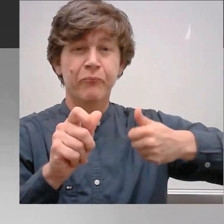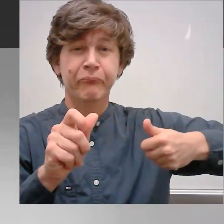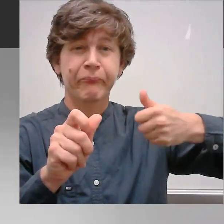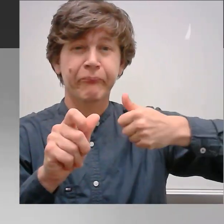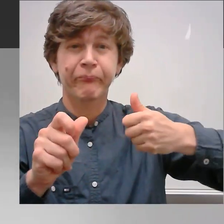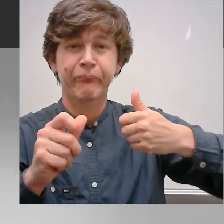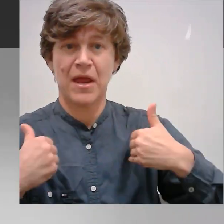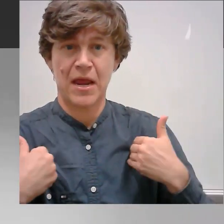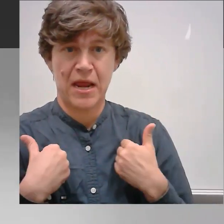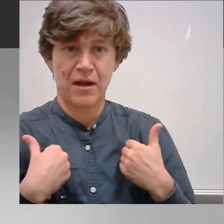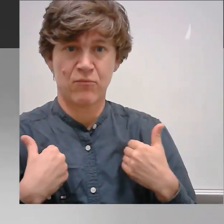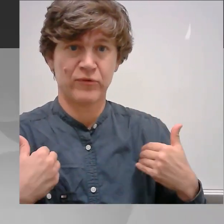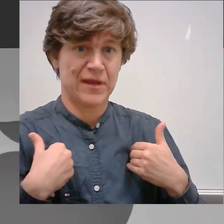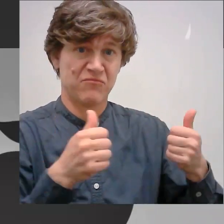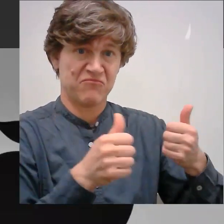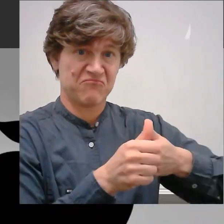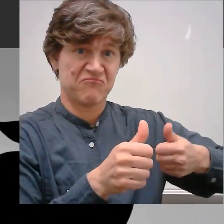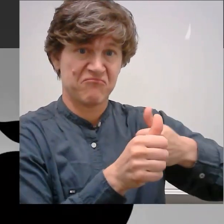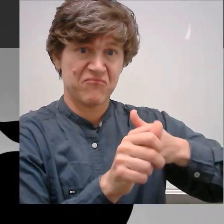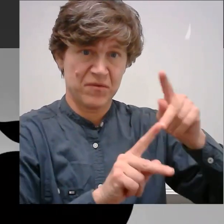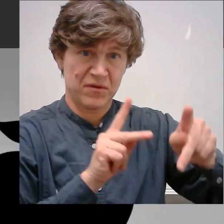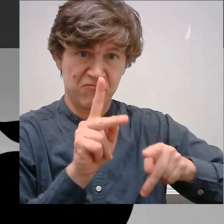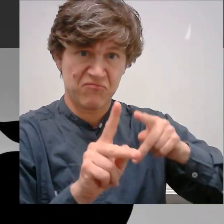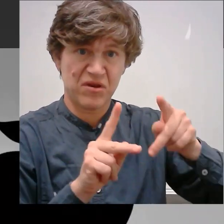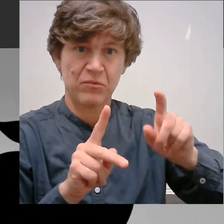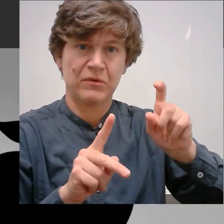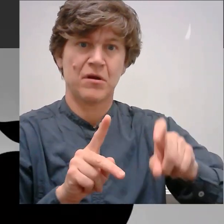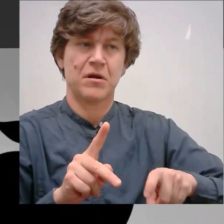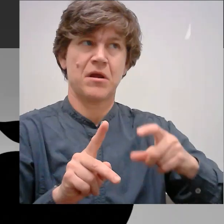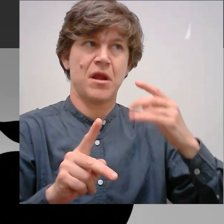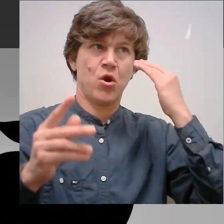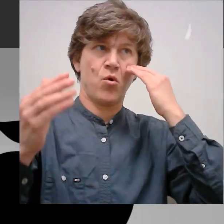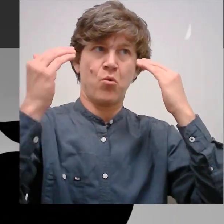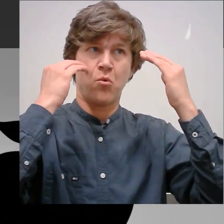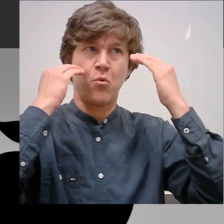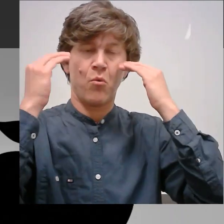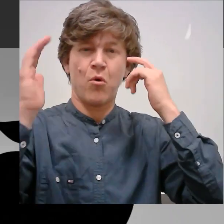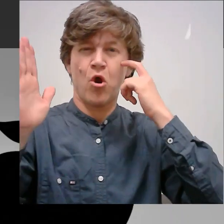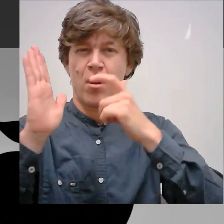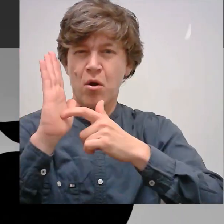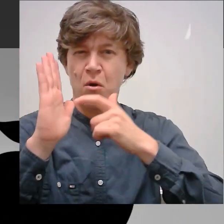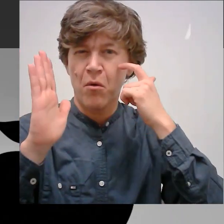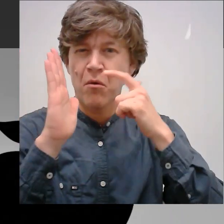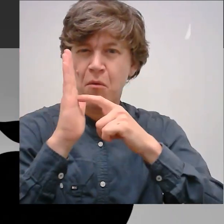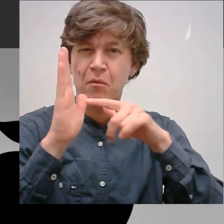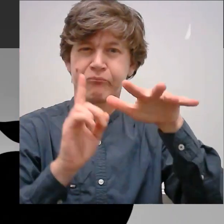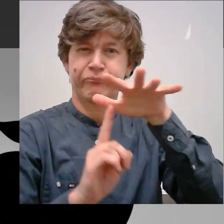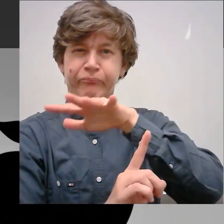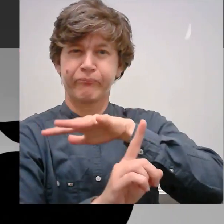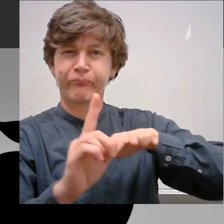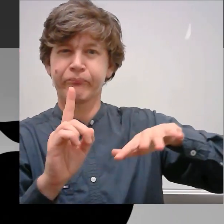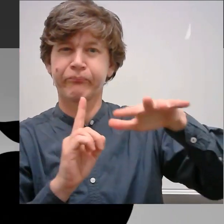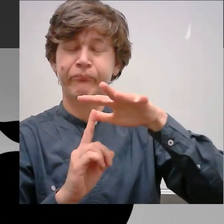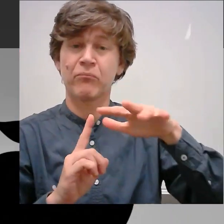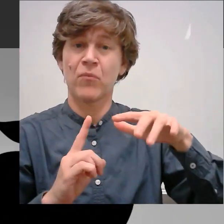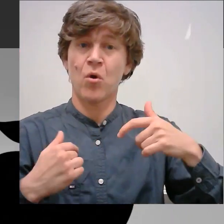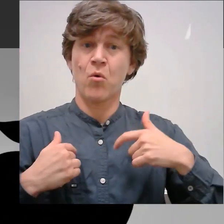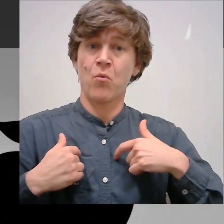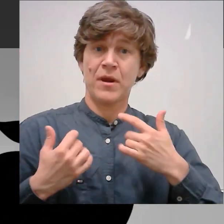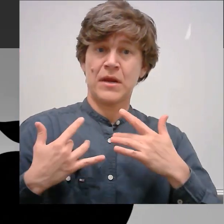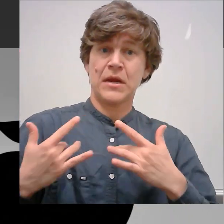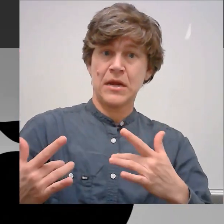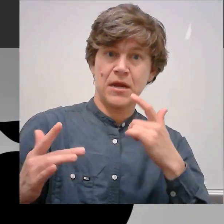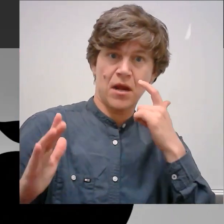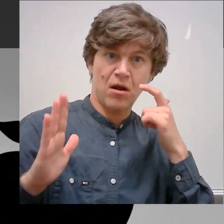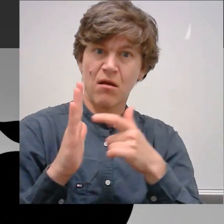ground begins and ends. As human beings, we also pay close attention to hard and soft shapes. Sharp pointed things